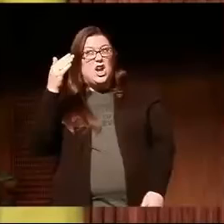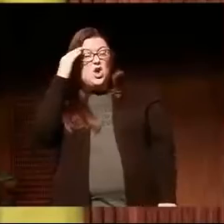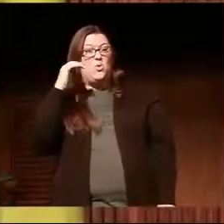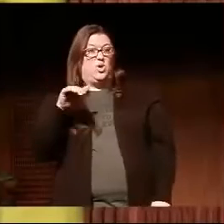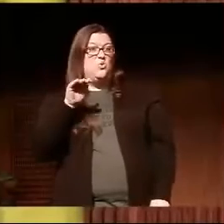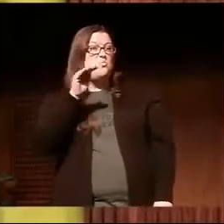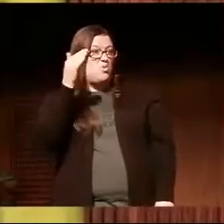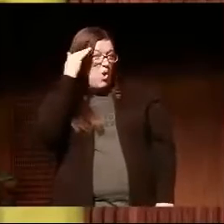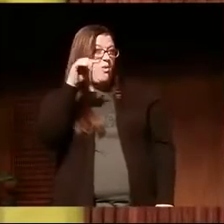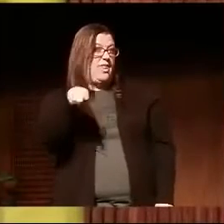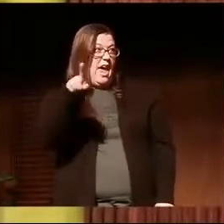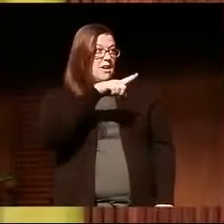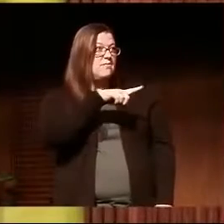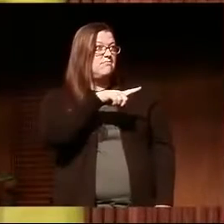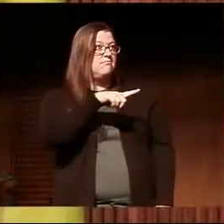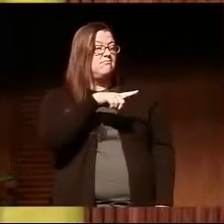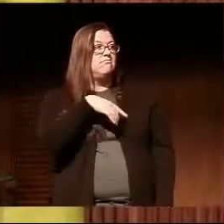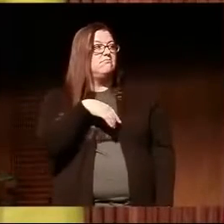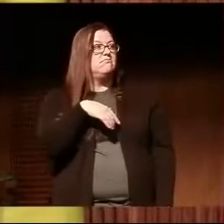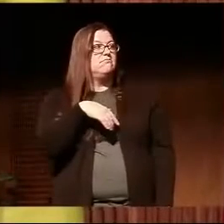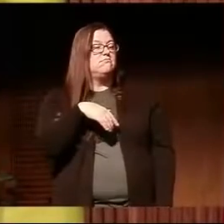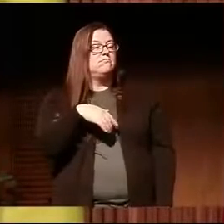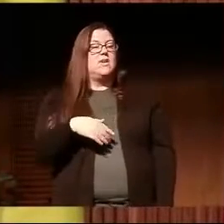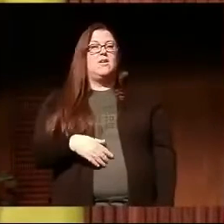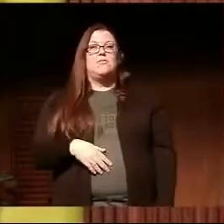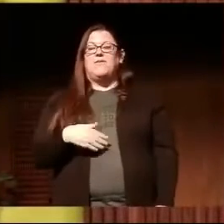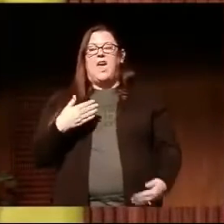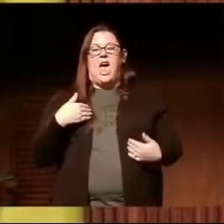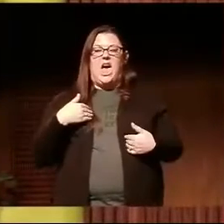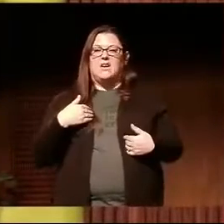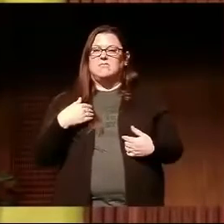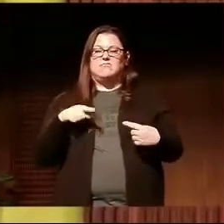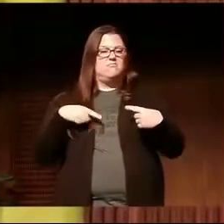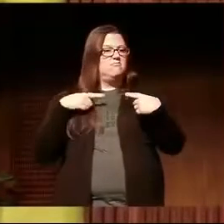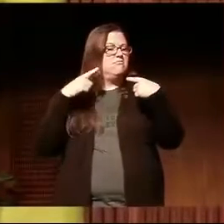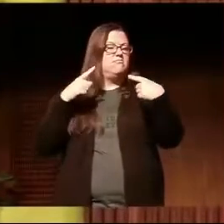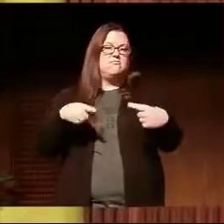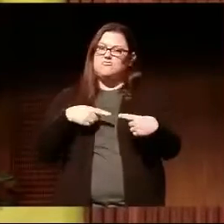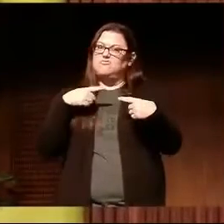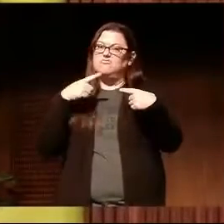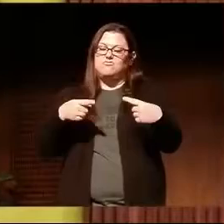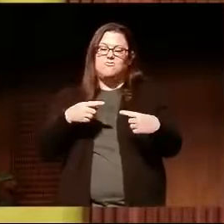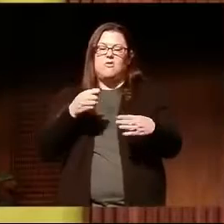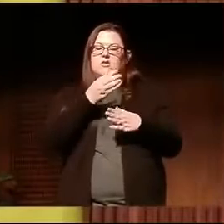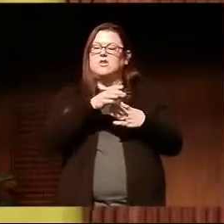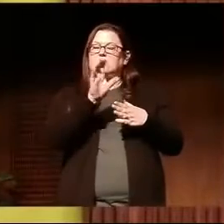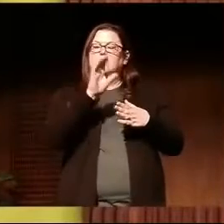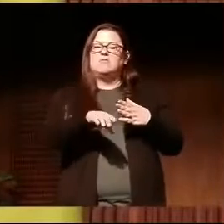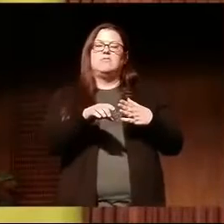A number of trials have come our way as a result of the coronavirus.